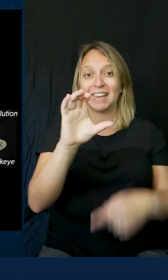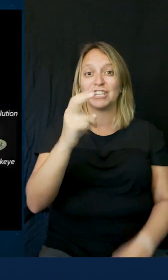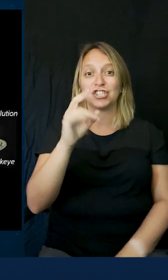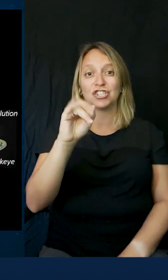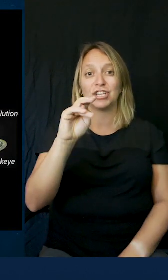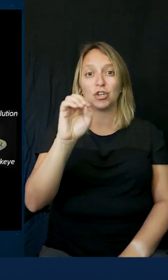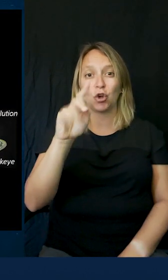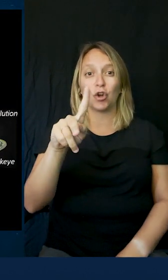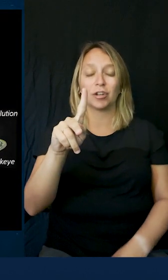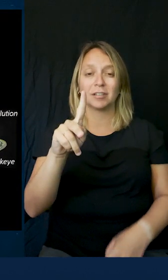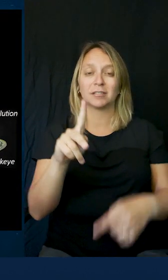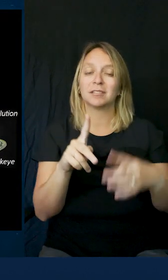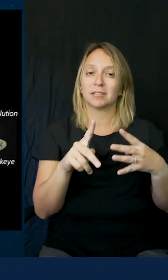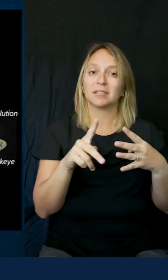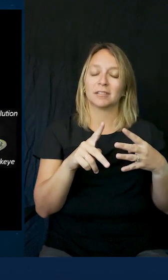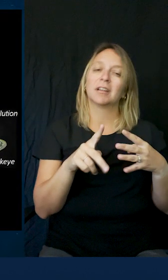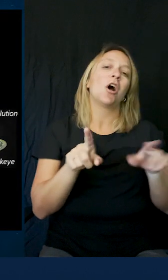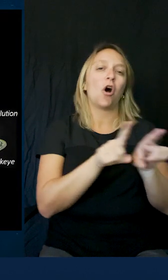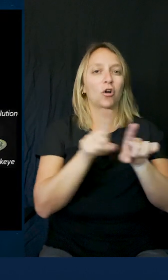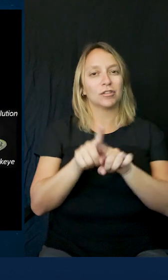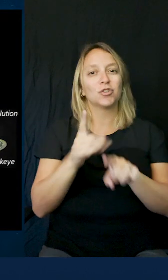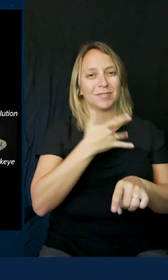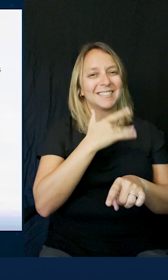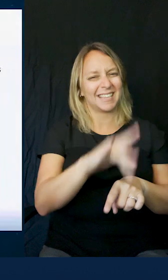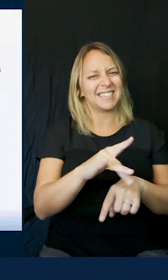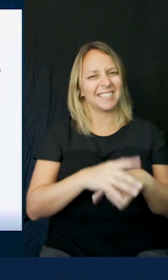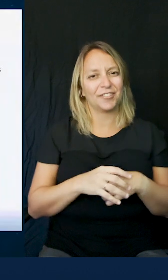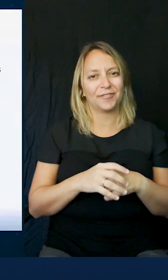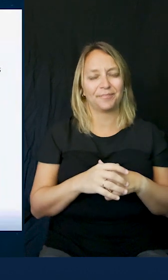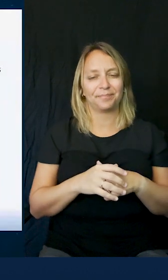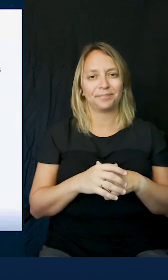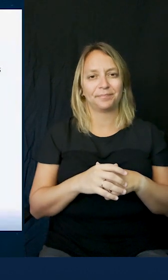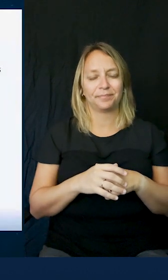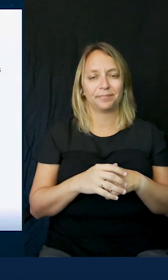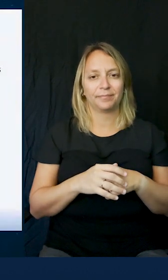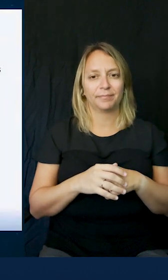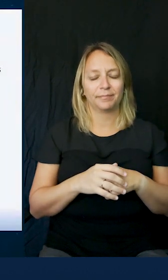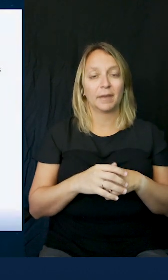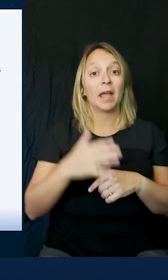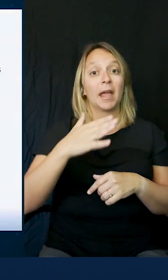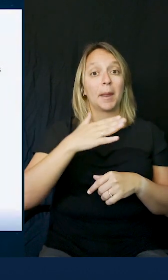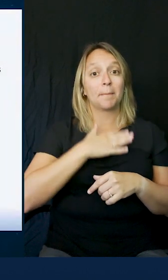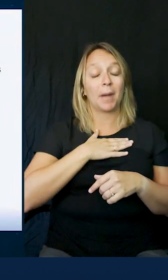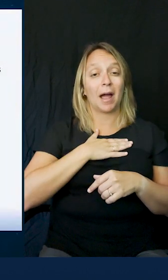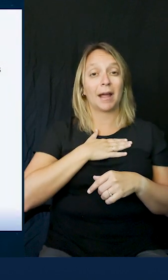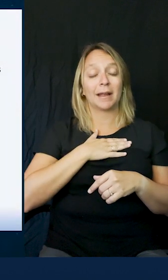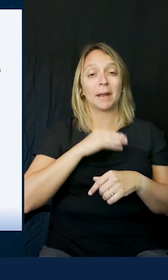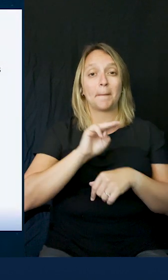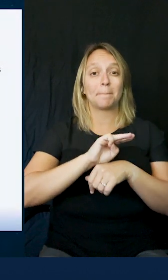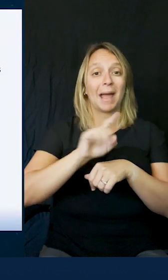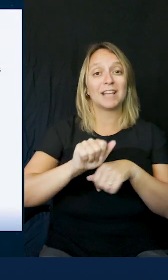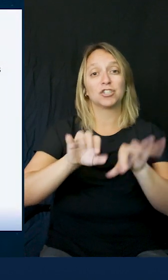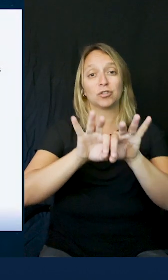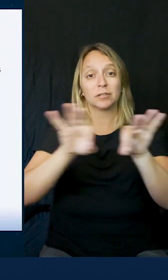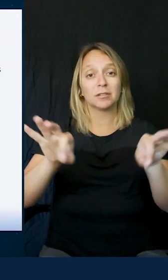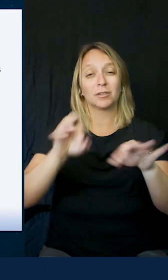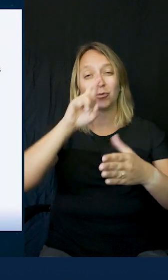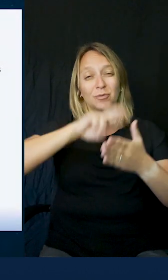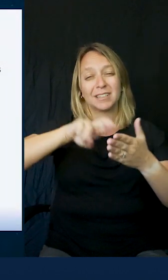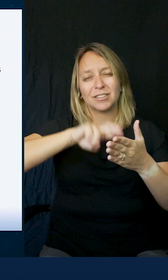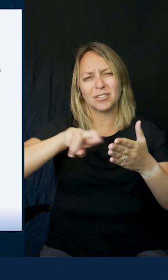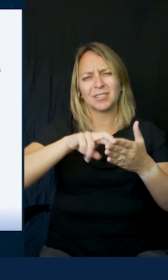Pacific salmon to stormwater runoff. And my master's research really wanted to more